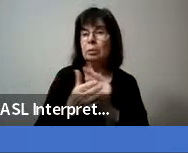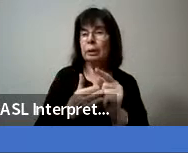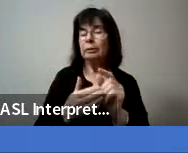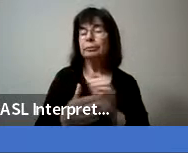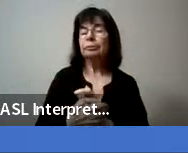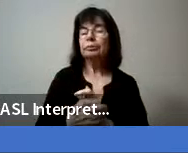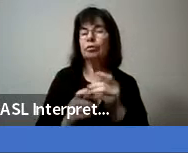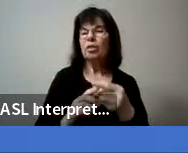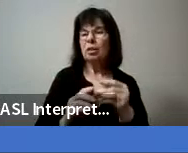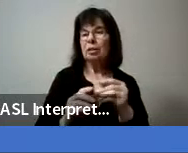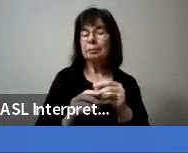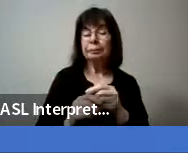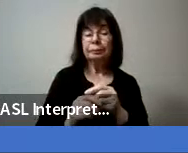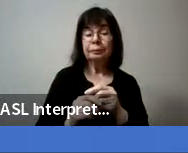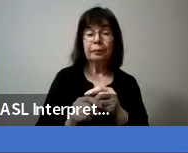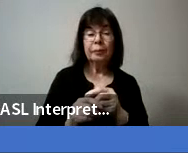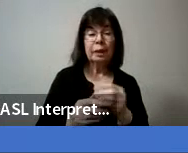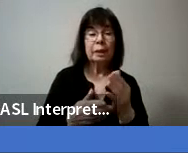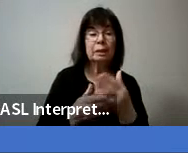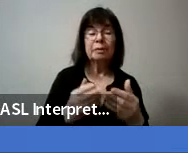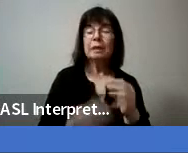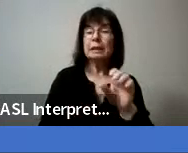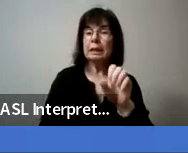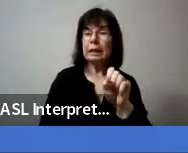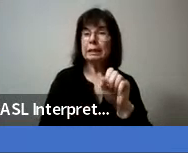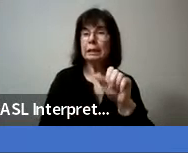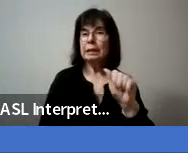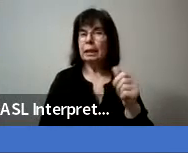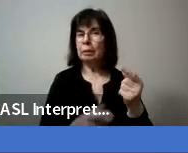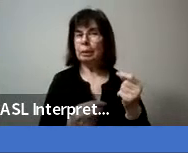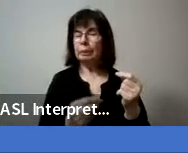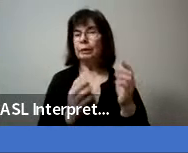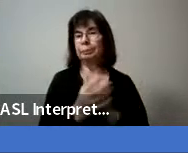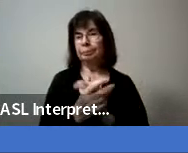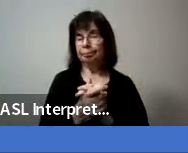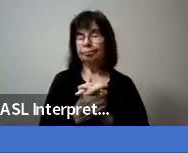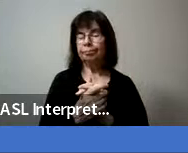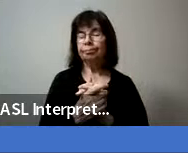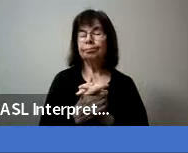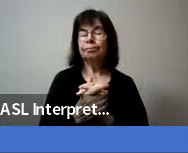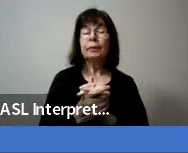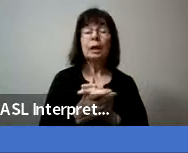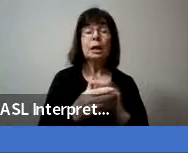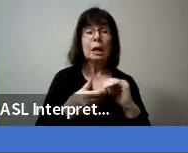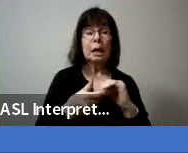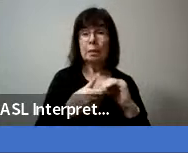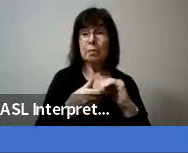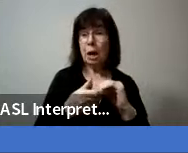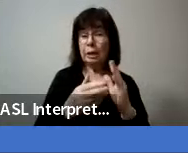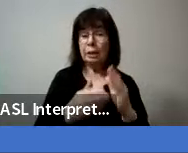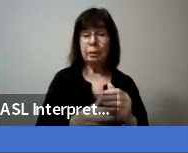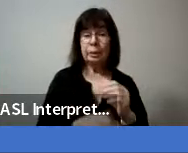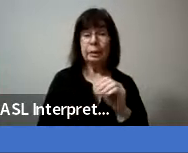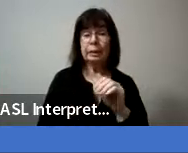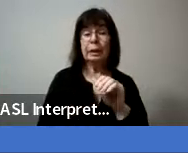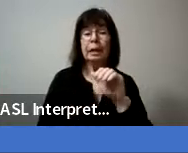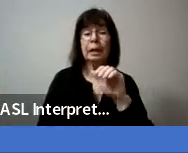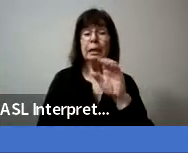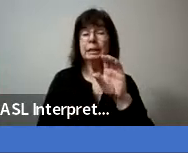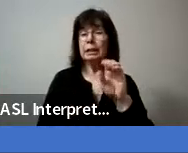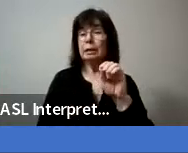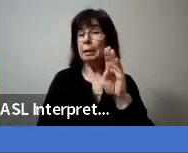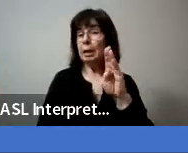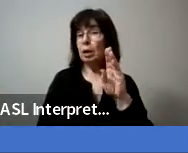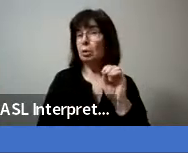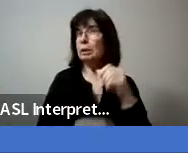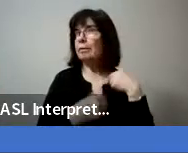So some of the things that SSA is doing, we have been partnering with 8 CBOs since 2020.